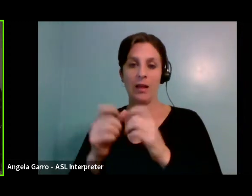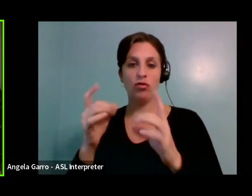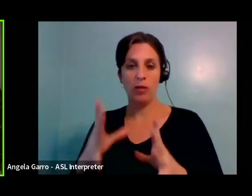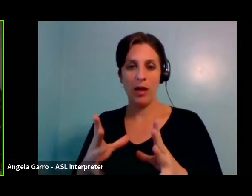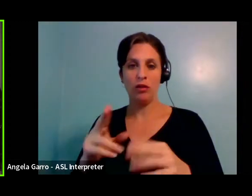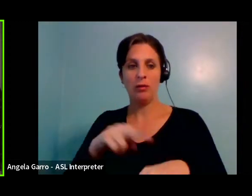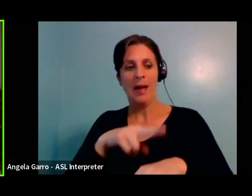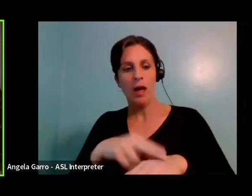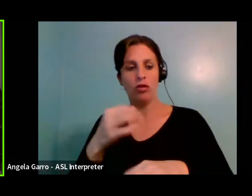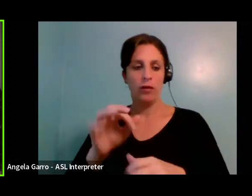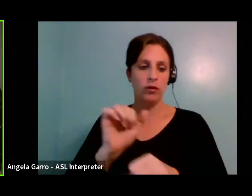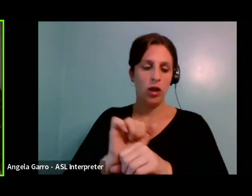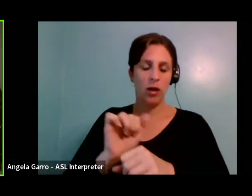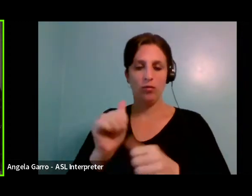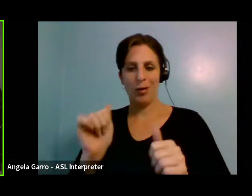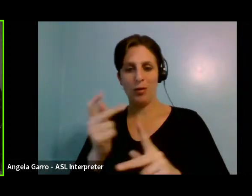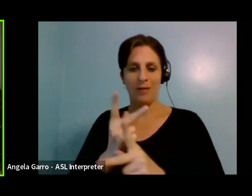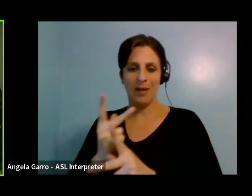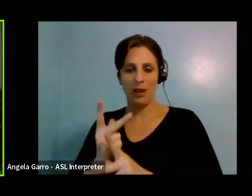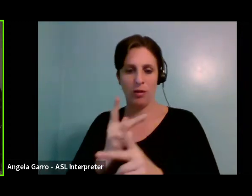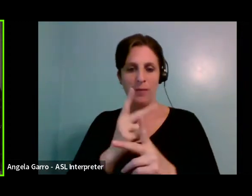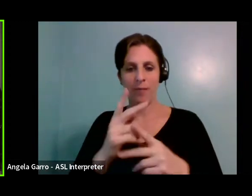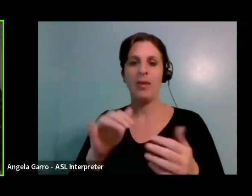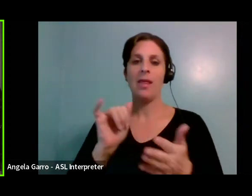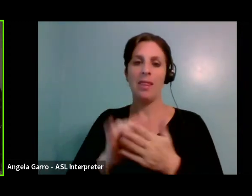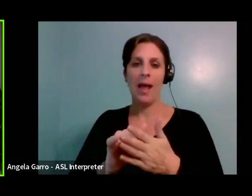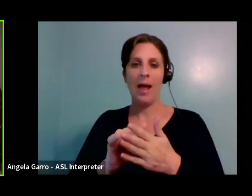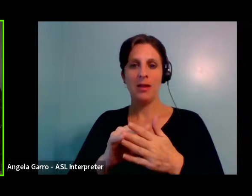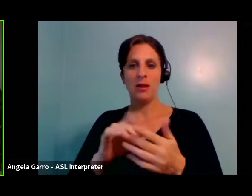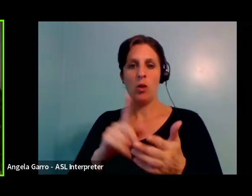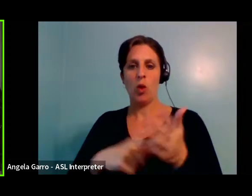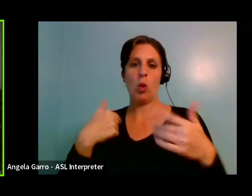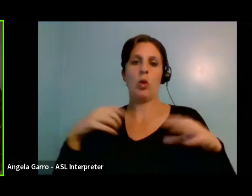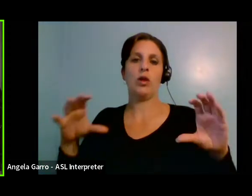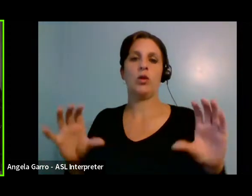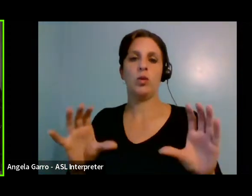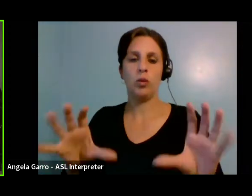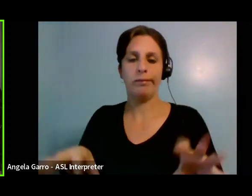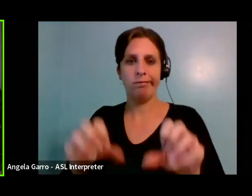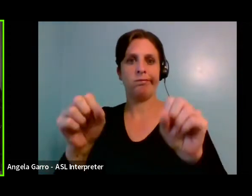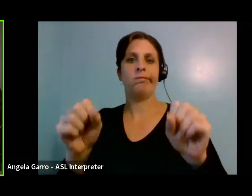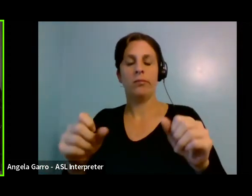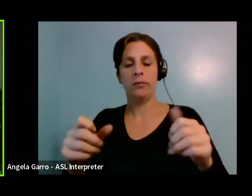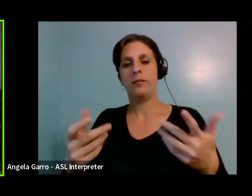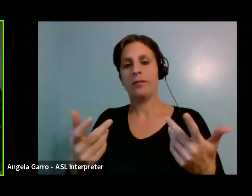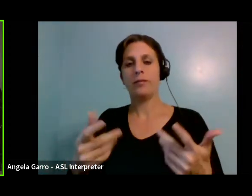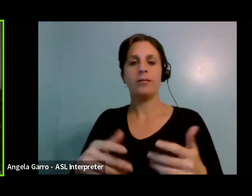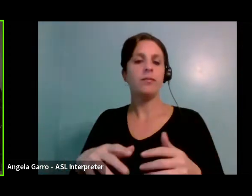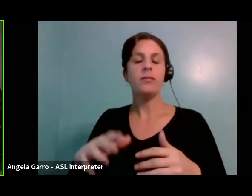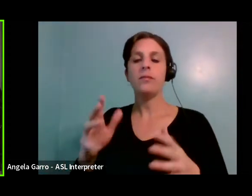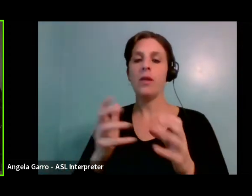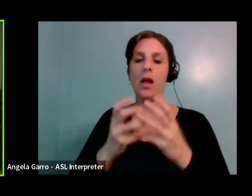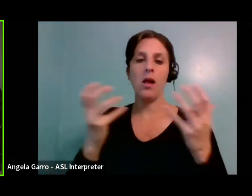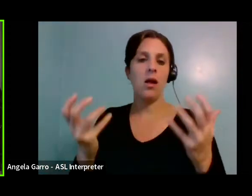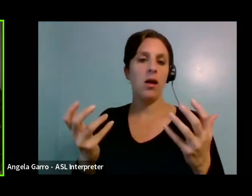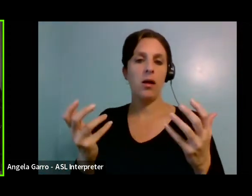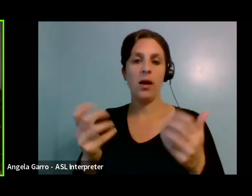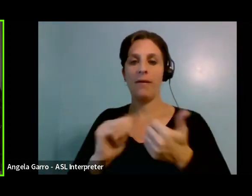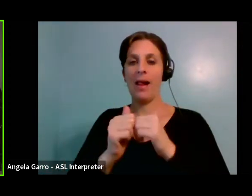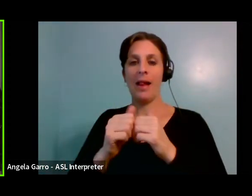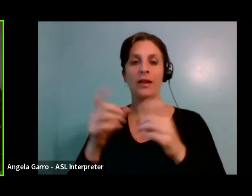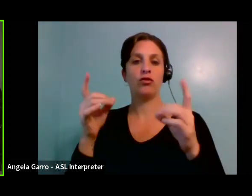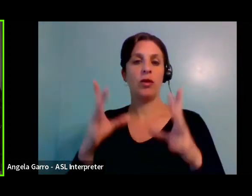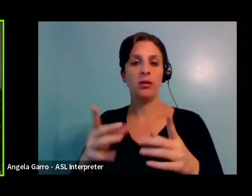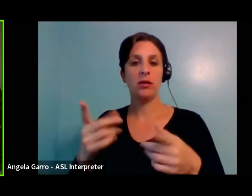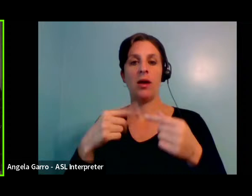trying to figure things out. And so that's kind of the mode we go into. And a lot of athletic directors come